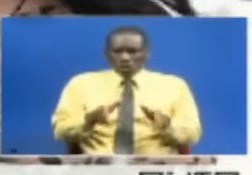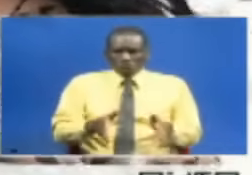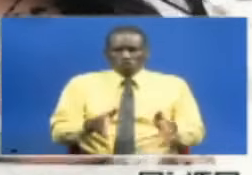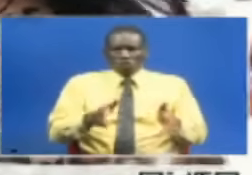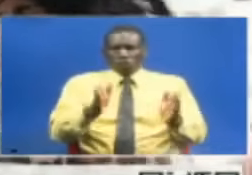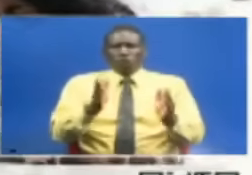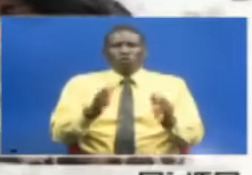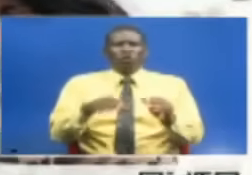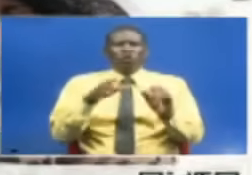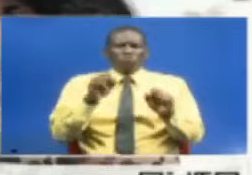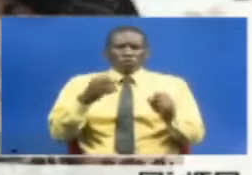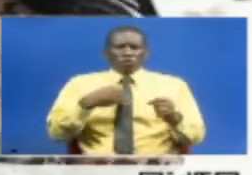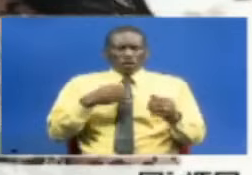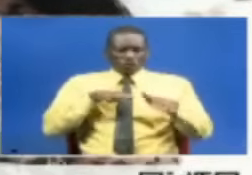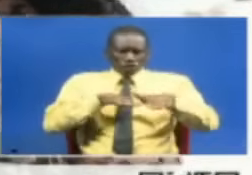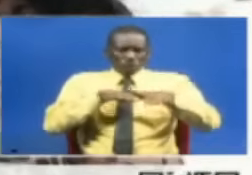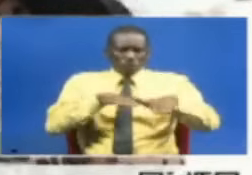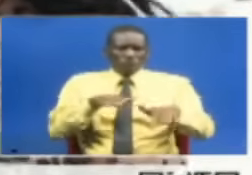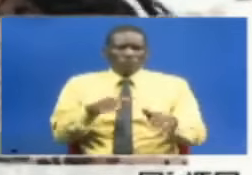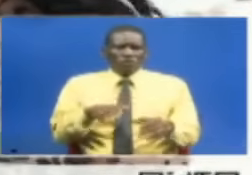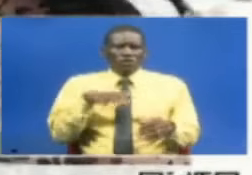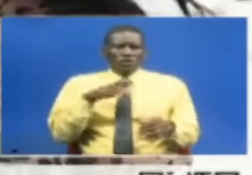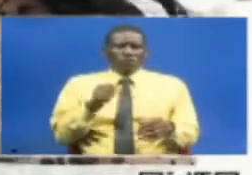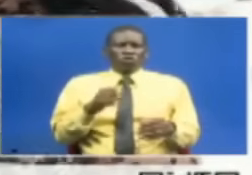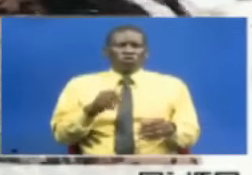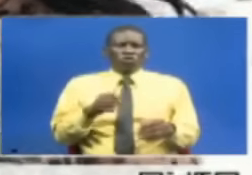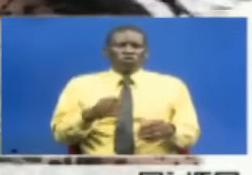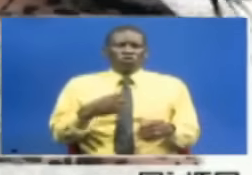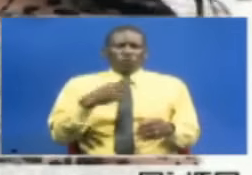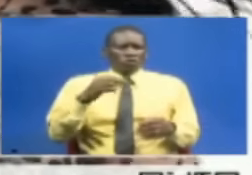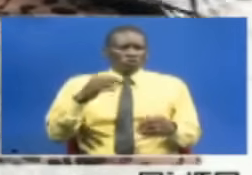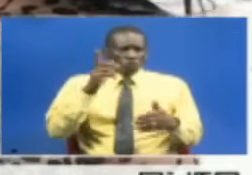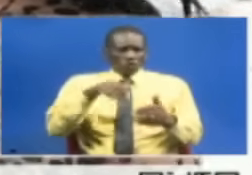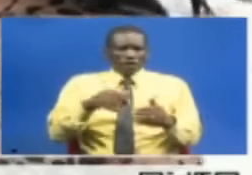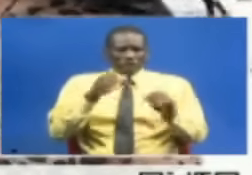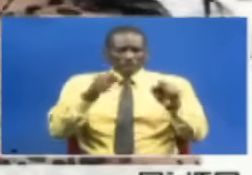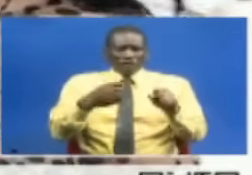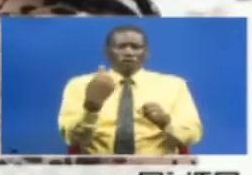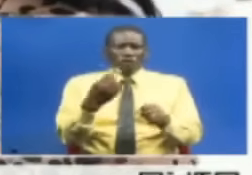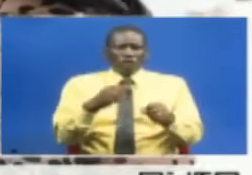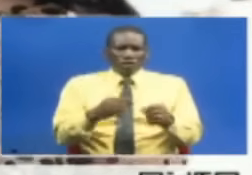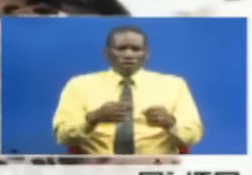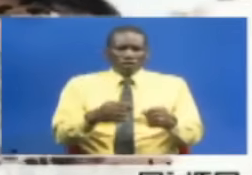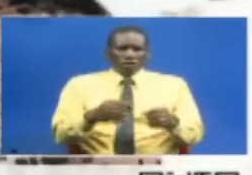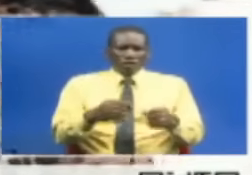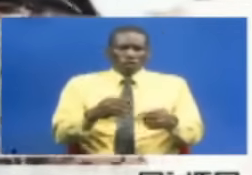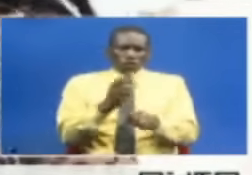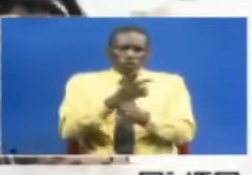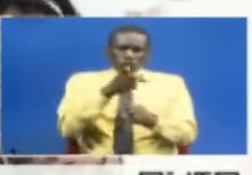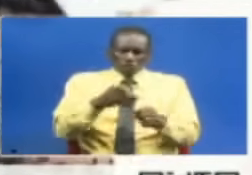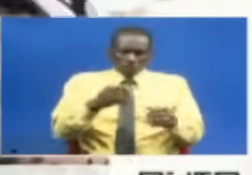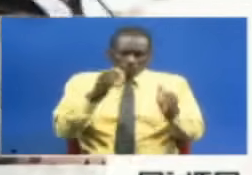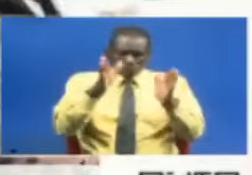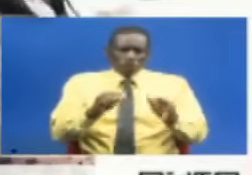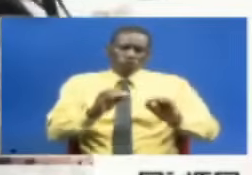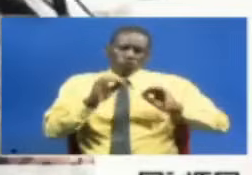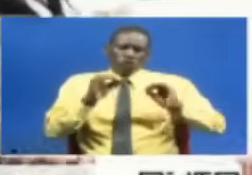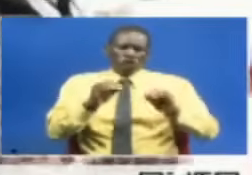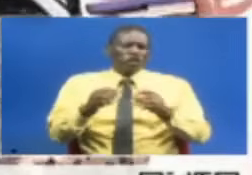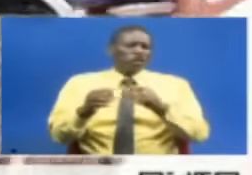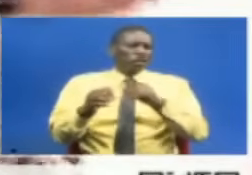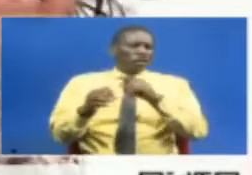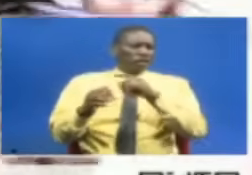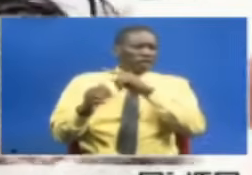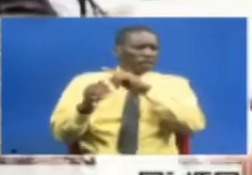will encounter a lot of traffic. So I was like, you know what? I can just spend on this guy. I want to teach him a lesson. So we took